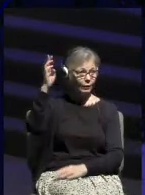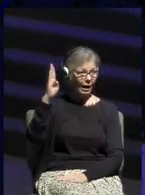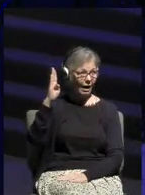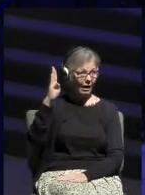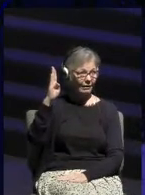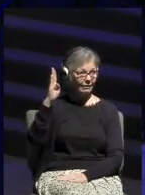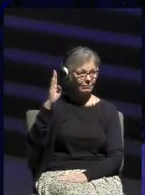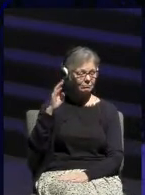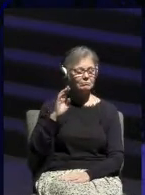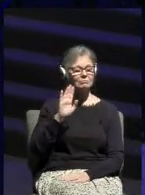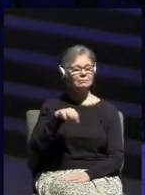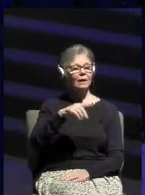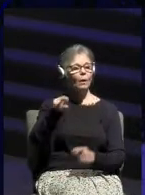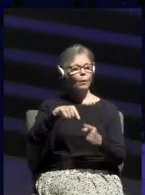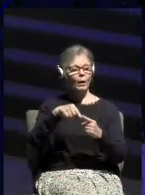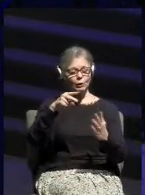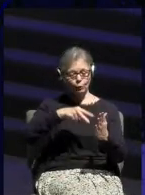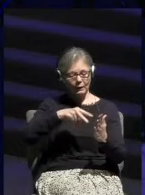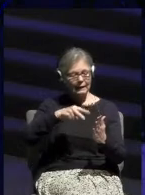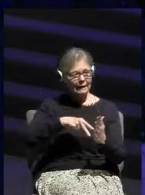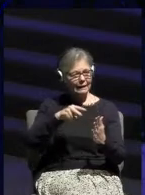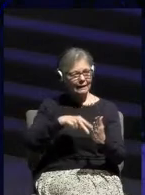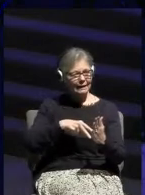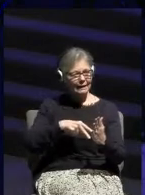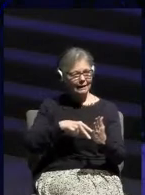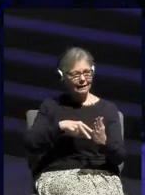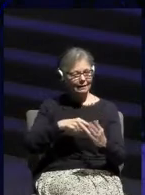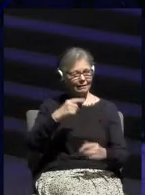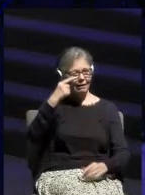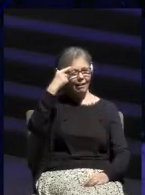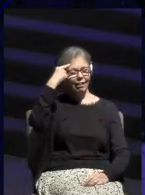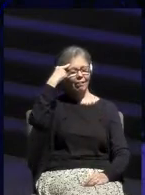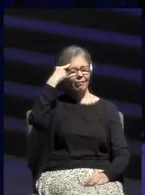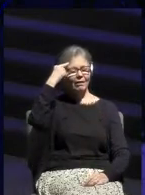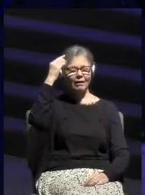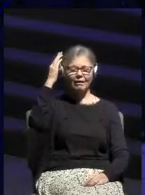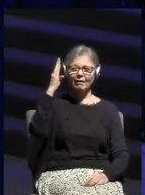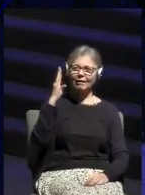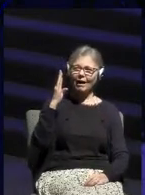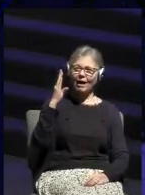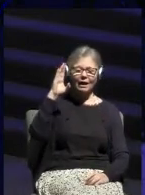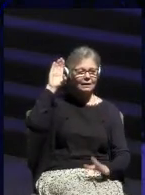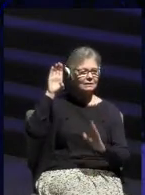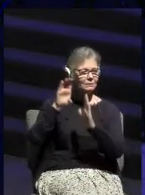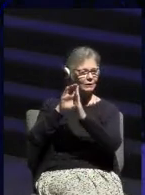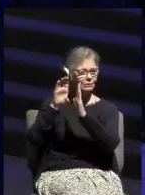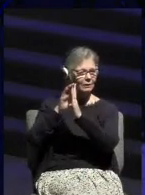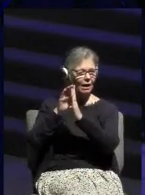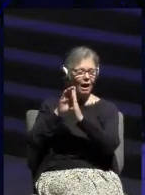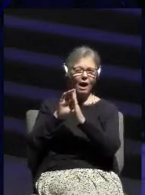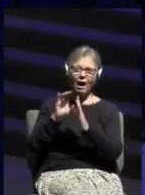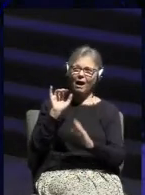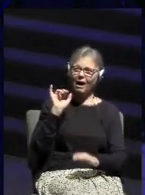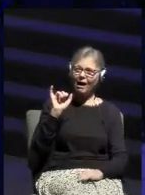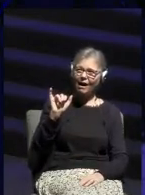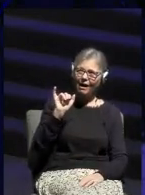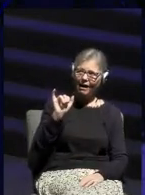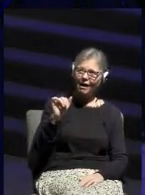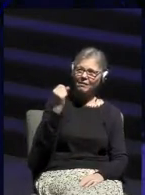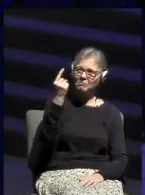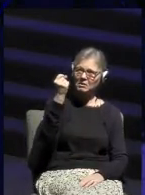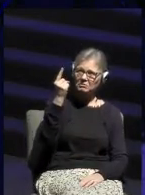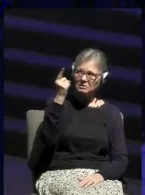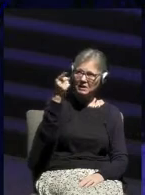reading this, we read it with the image of God in our life and the understanding of God in our